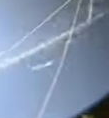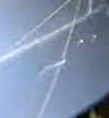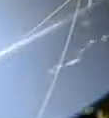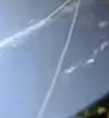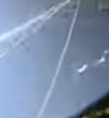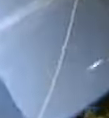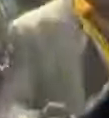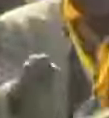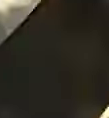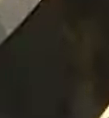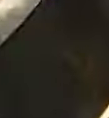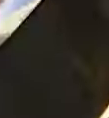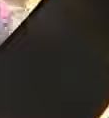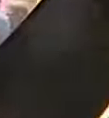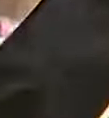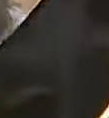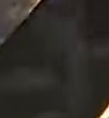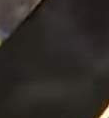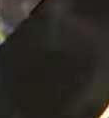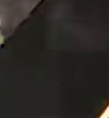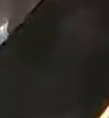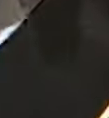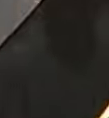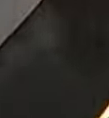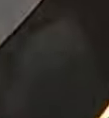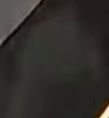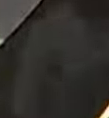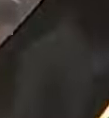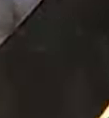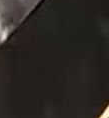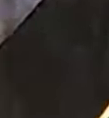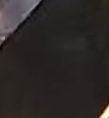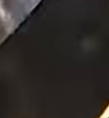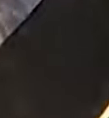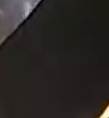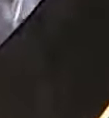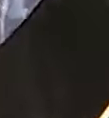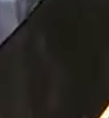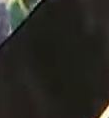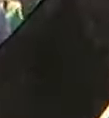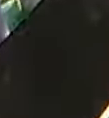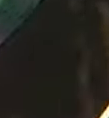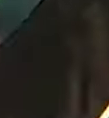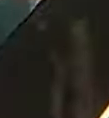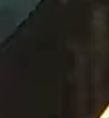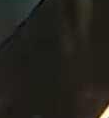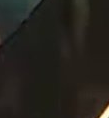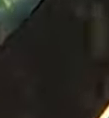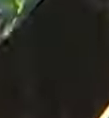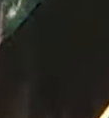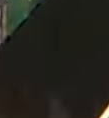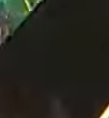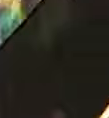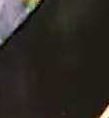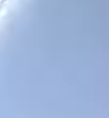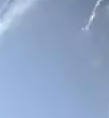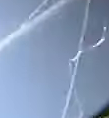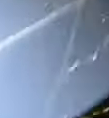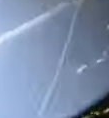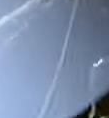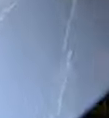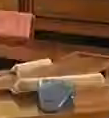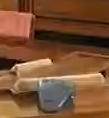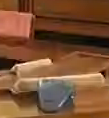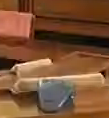In our news tonight, President Yoweri Museveni to build a culture of walking as a therapy for physical fitness.